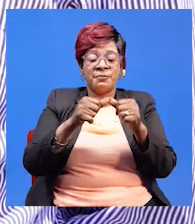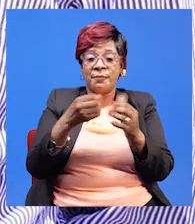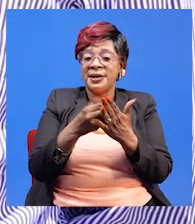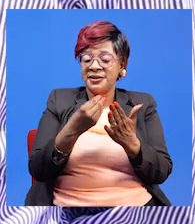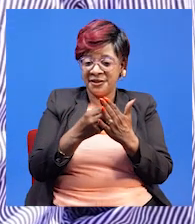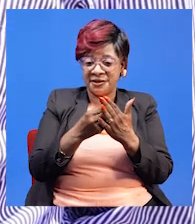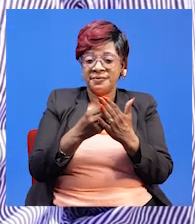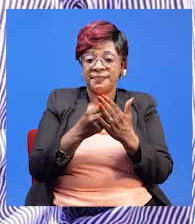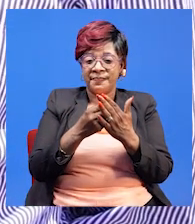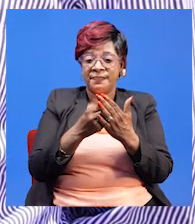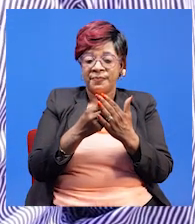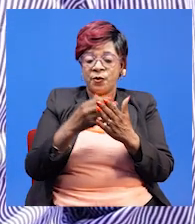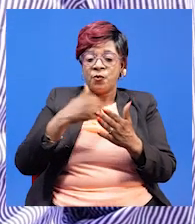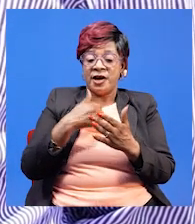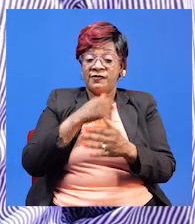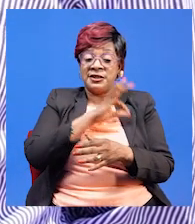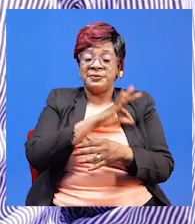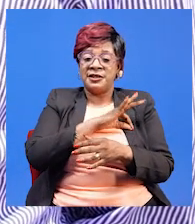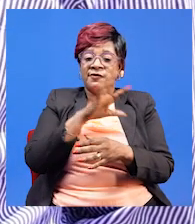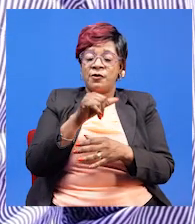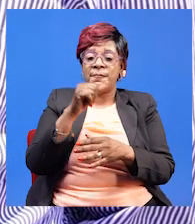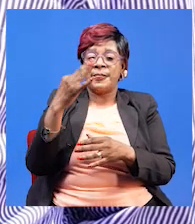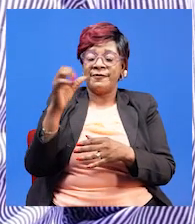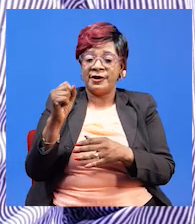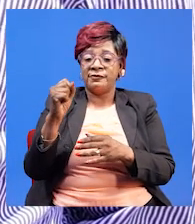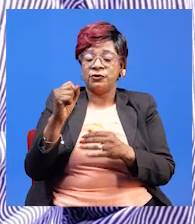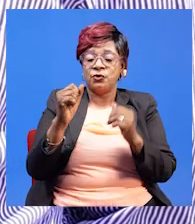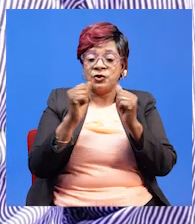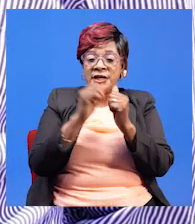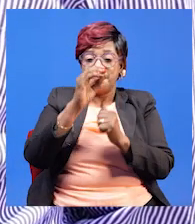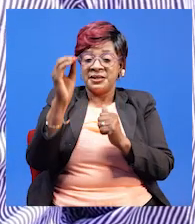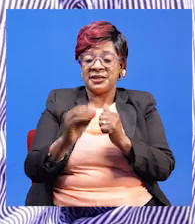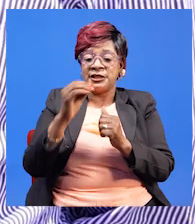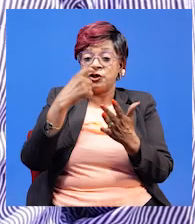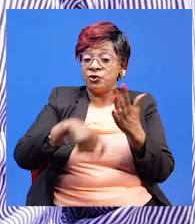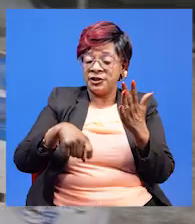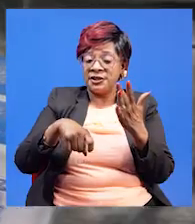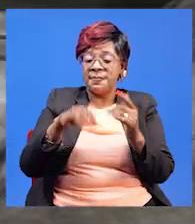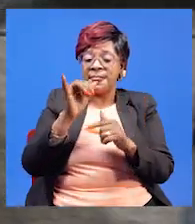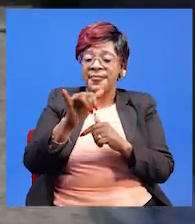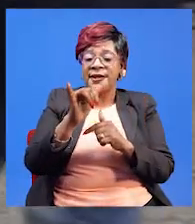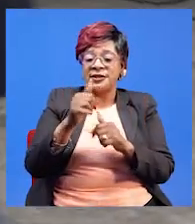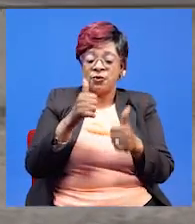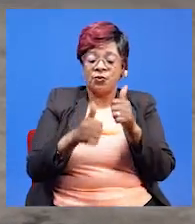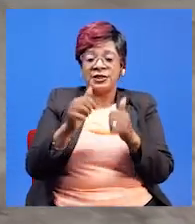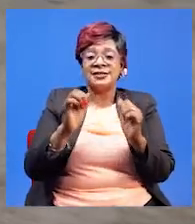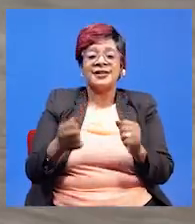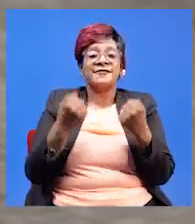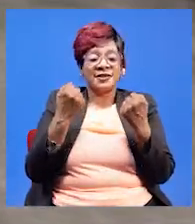subsidy from 35% duty to 10% duty, and these are cost